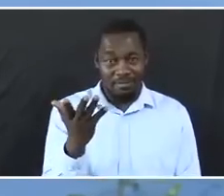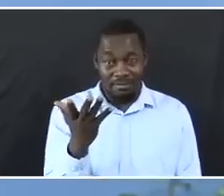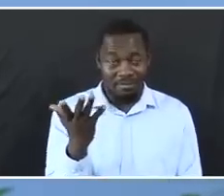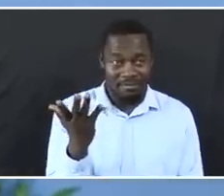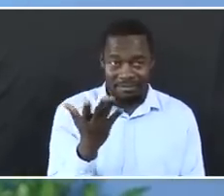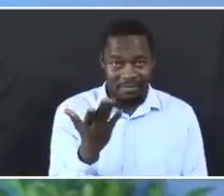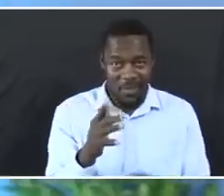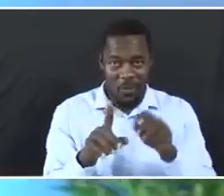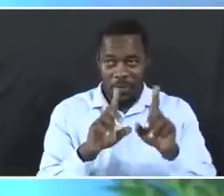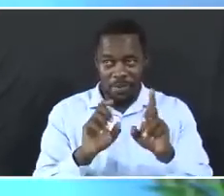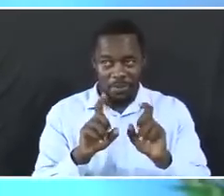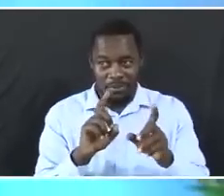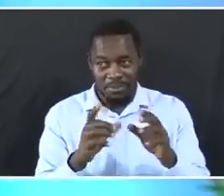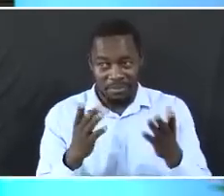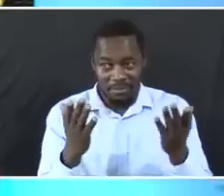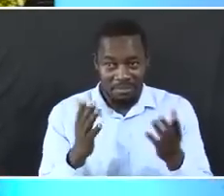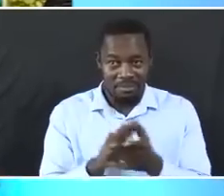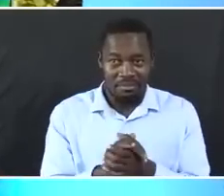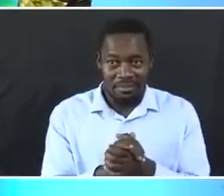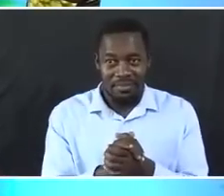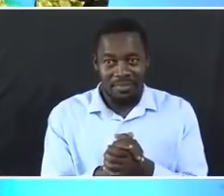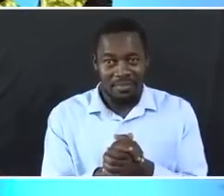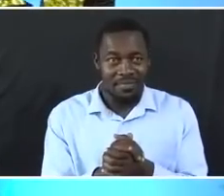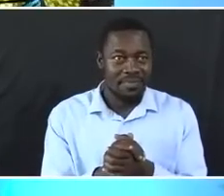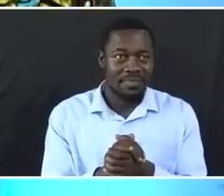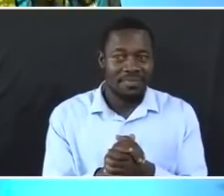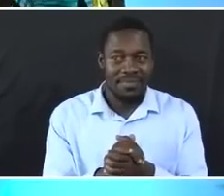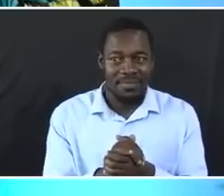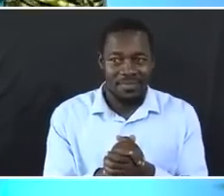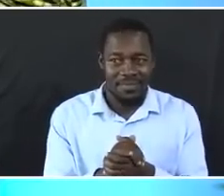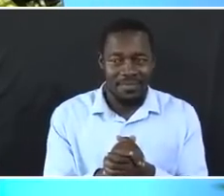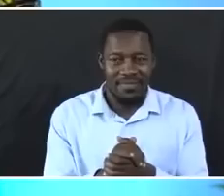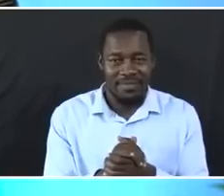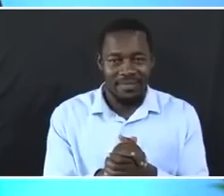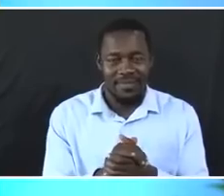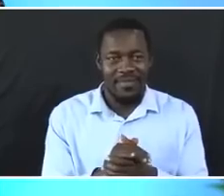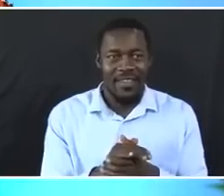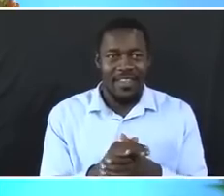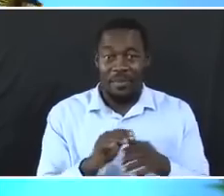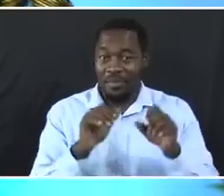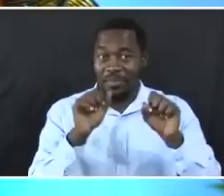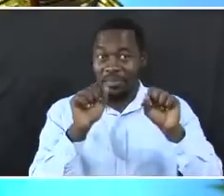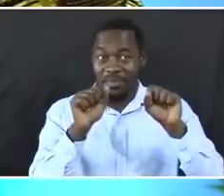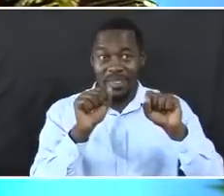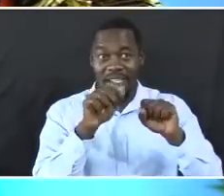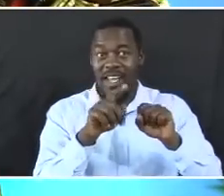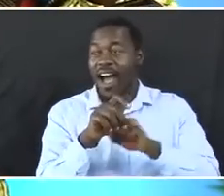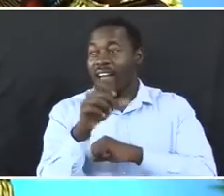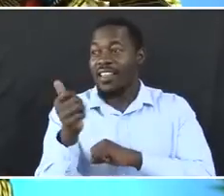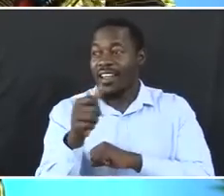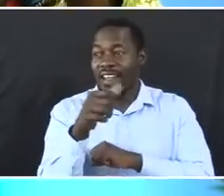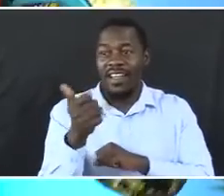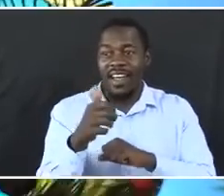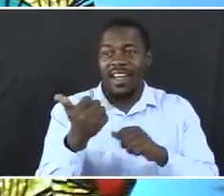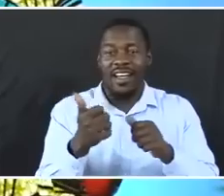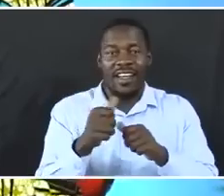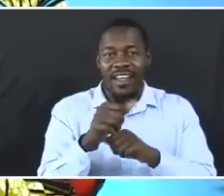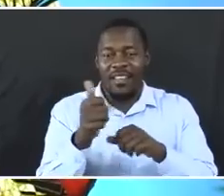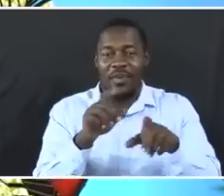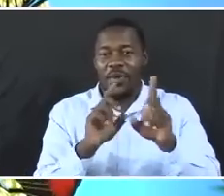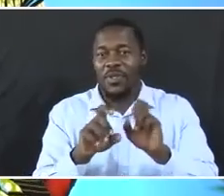Let me combine the first one with one here that is saying, can a person be remarried to another after divorce due